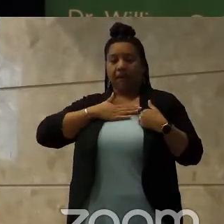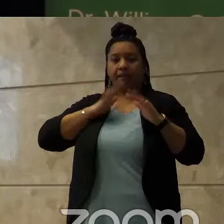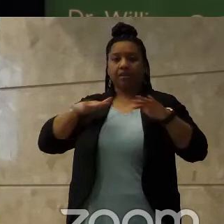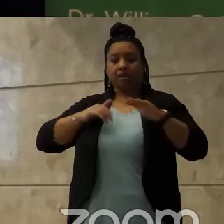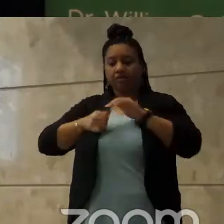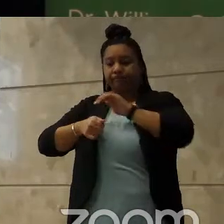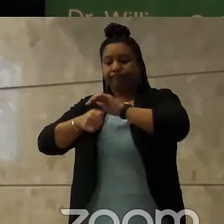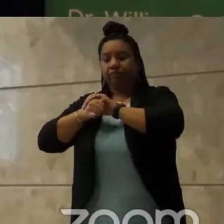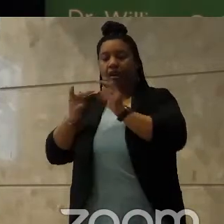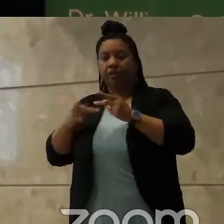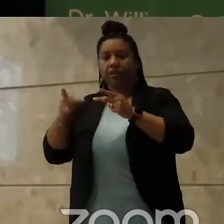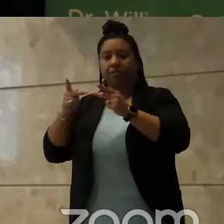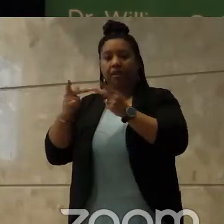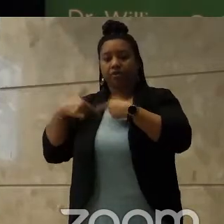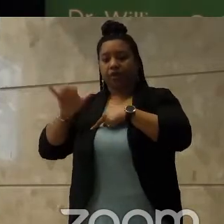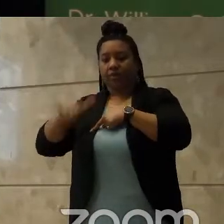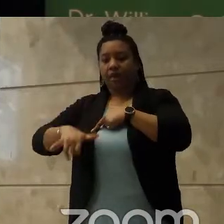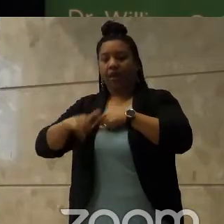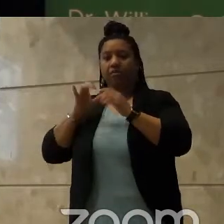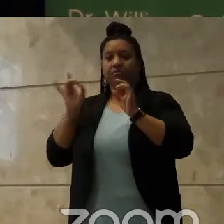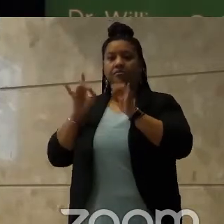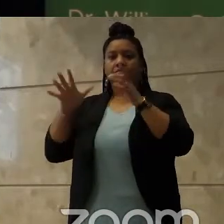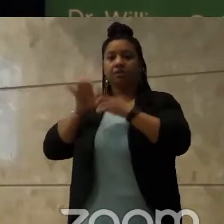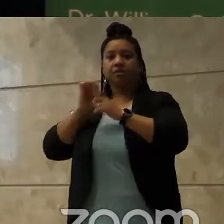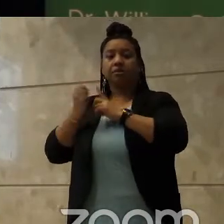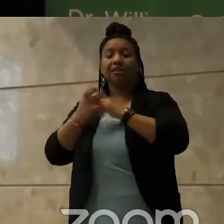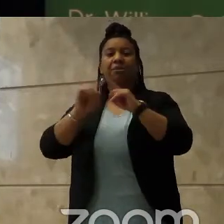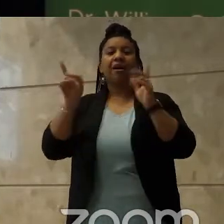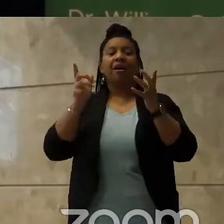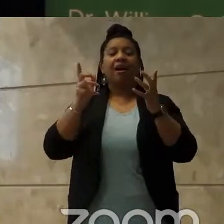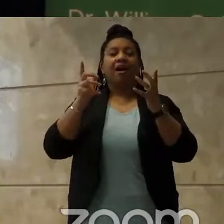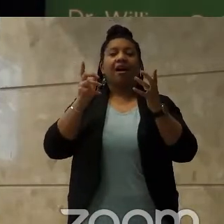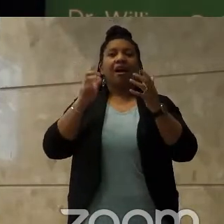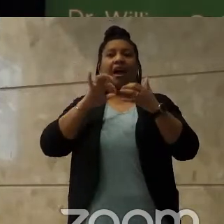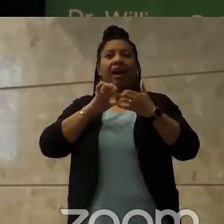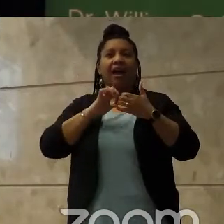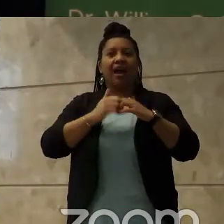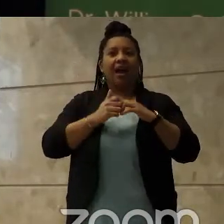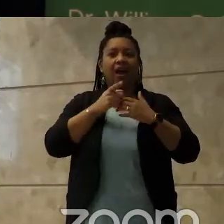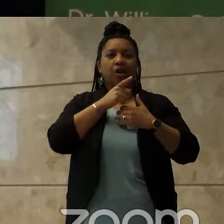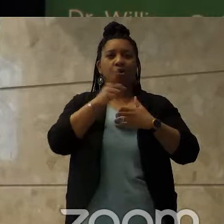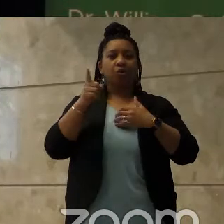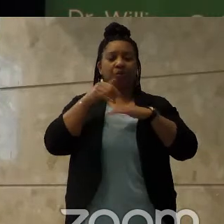two, How do you send your baby to school